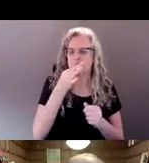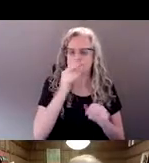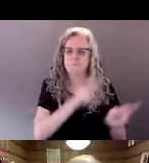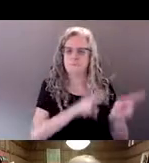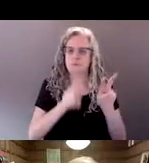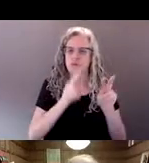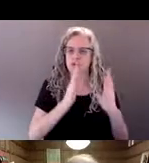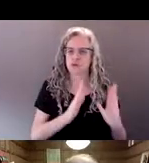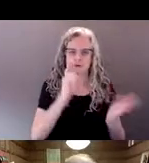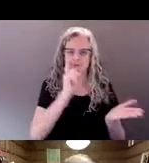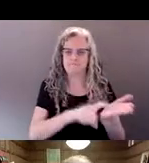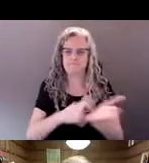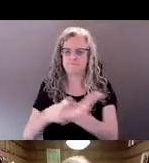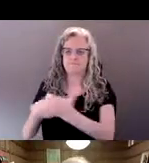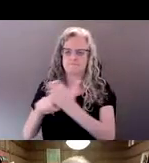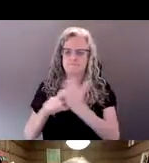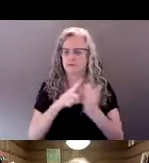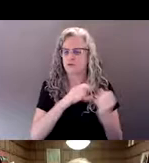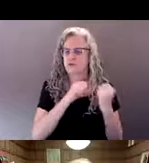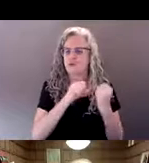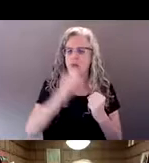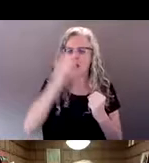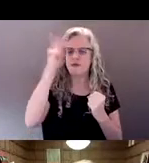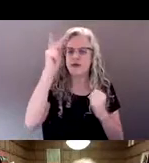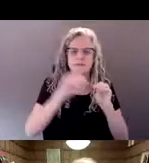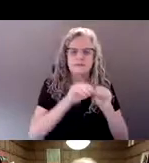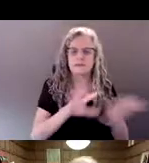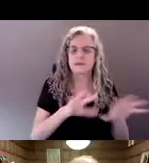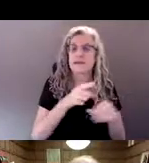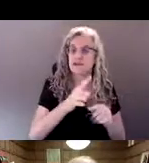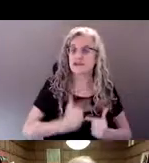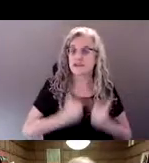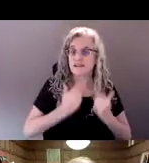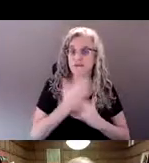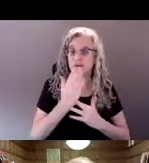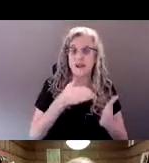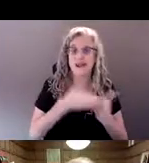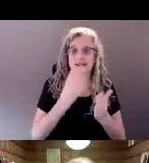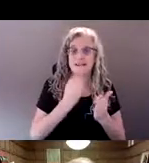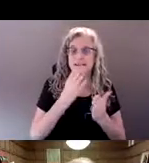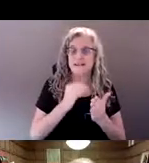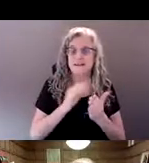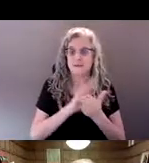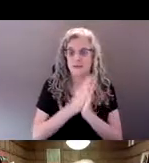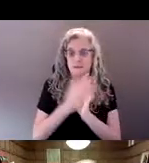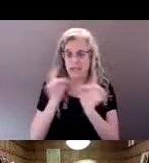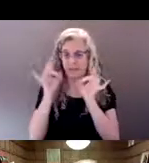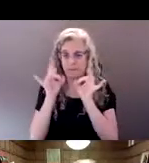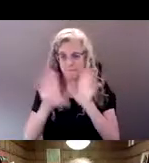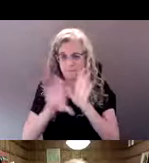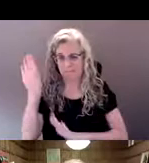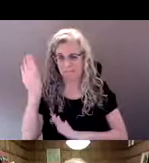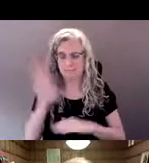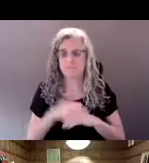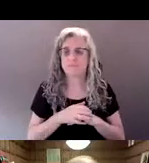her generation, living through a crescendo of anti-Semitism that reached a murderous extreme. Yet both during